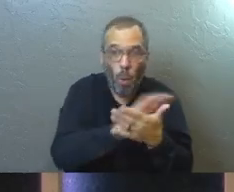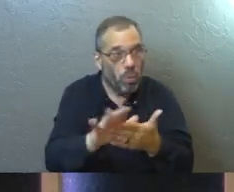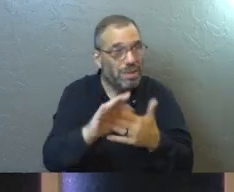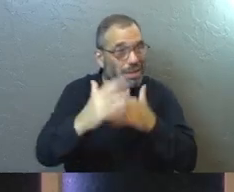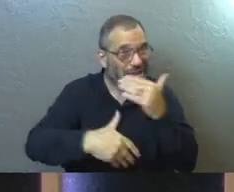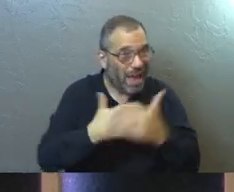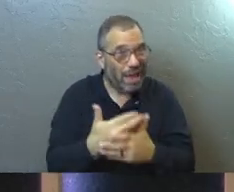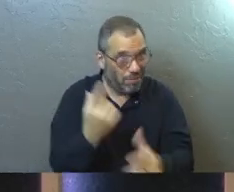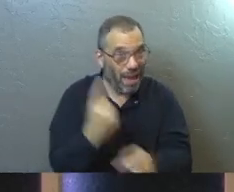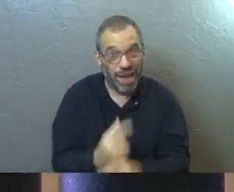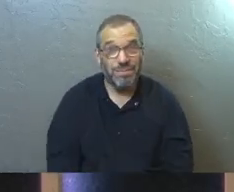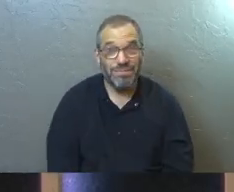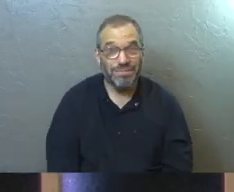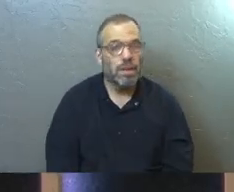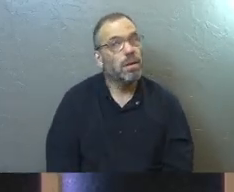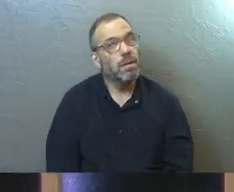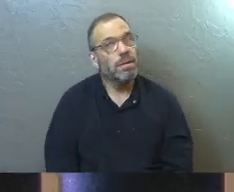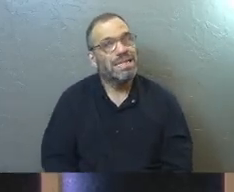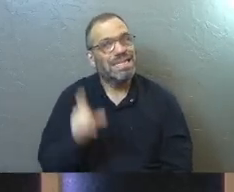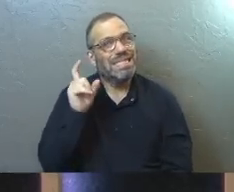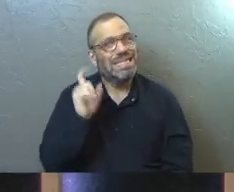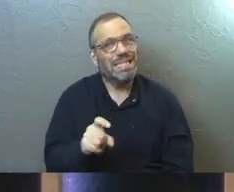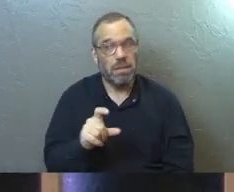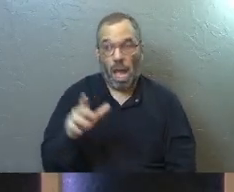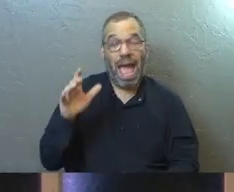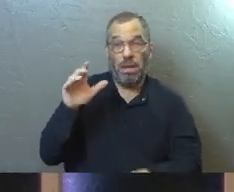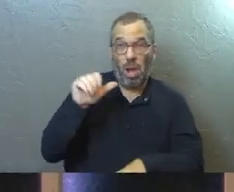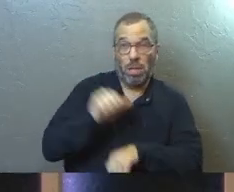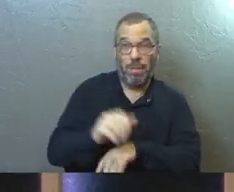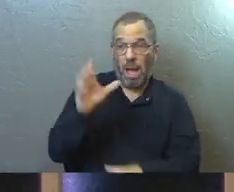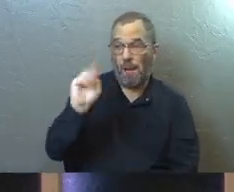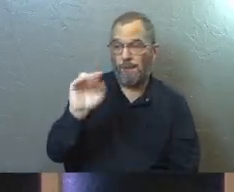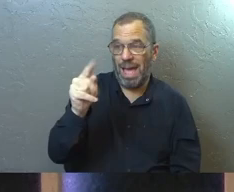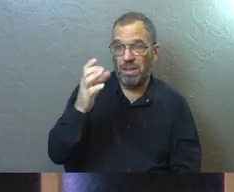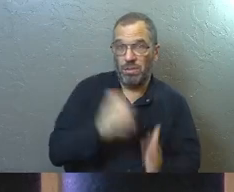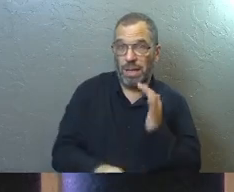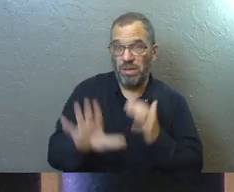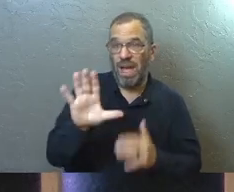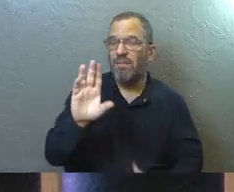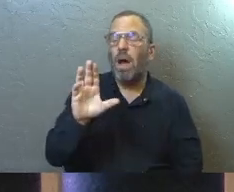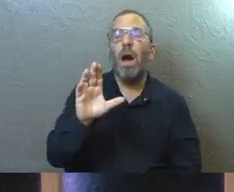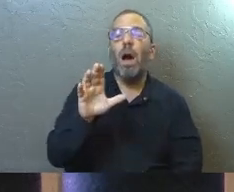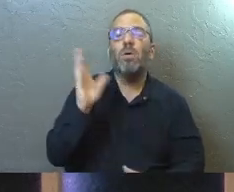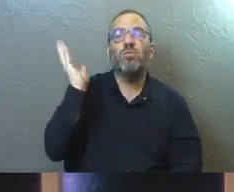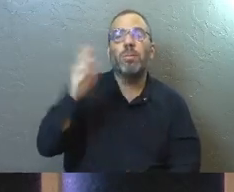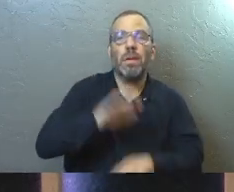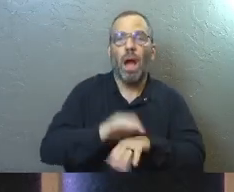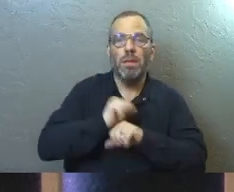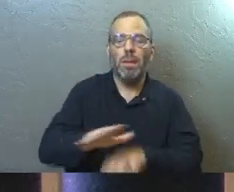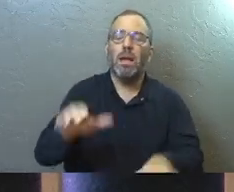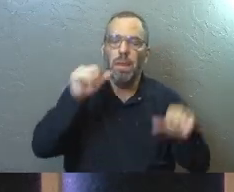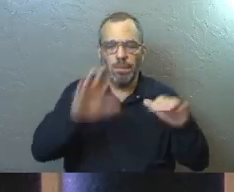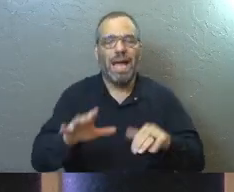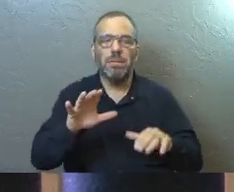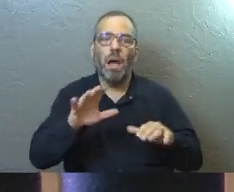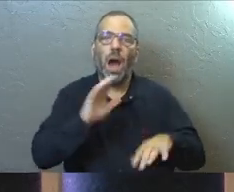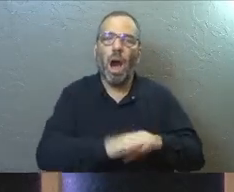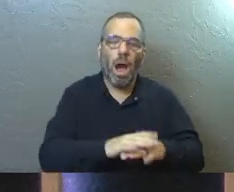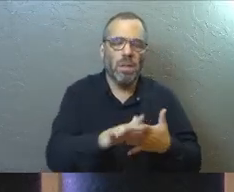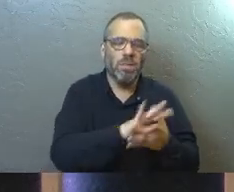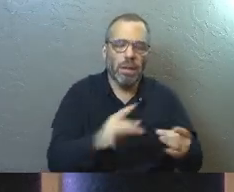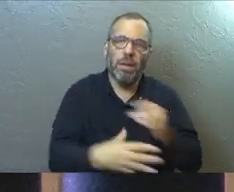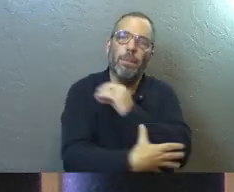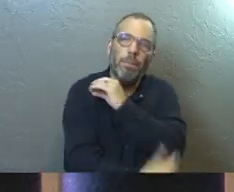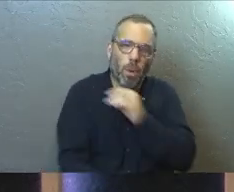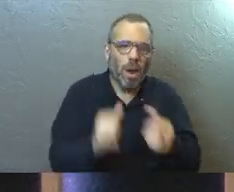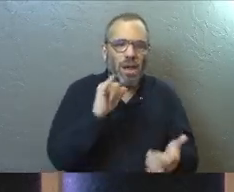yes? So we need him. In the Sermon on the Mount, Jesus said in Matthew 5, verse 3, he said, blessed are the poor in spirit, for